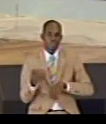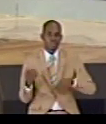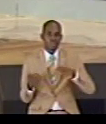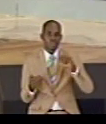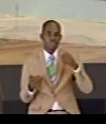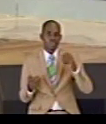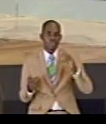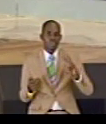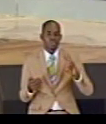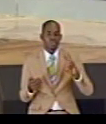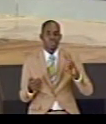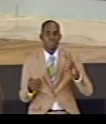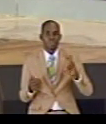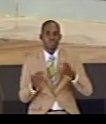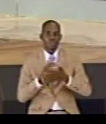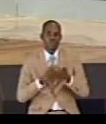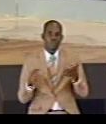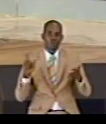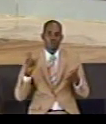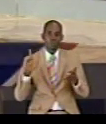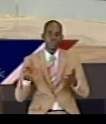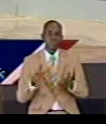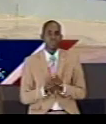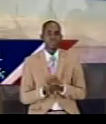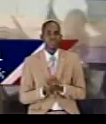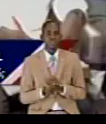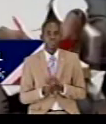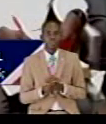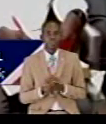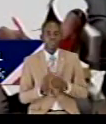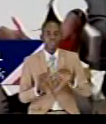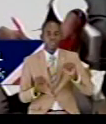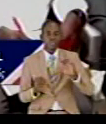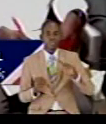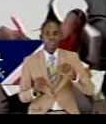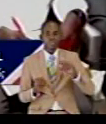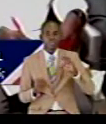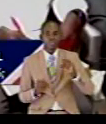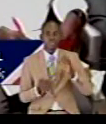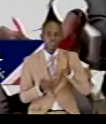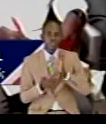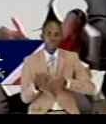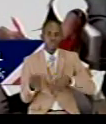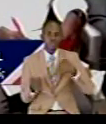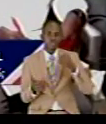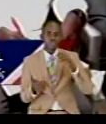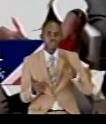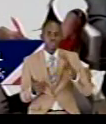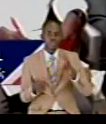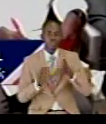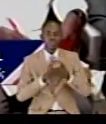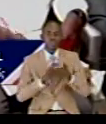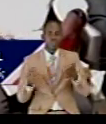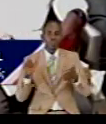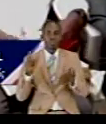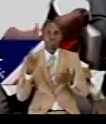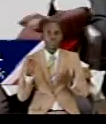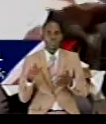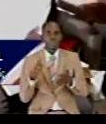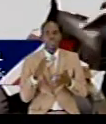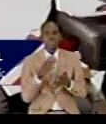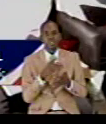16, verse 25. Acts chapter 16, verse 25. The